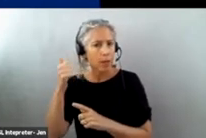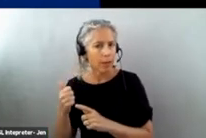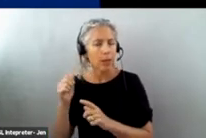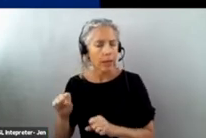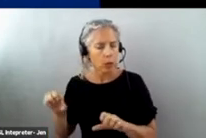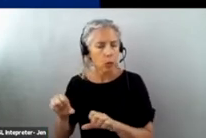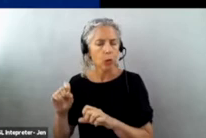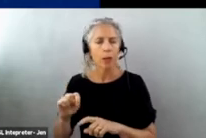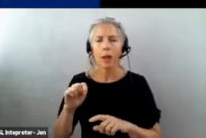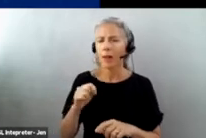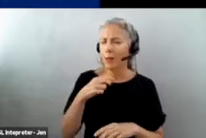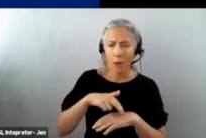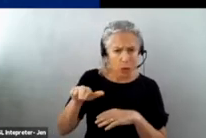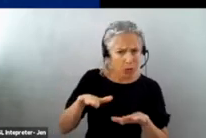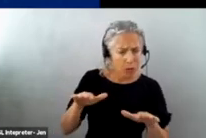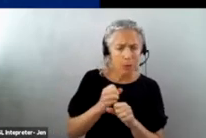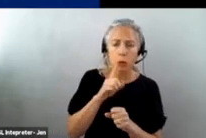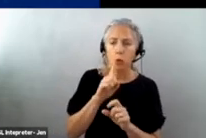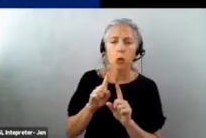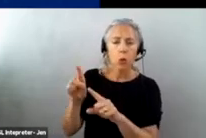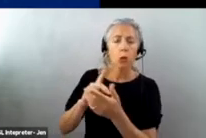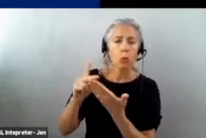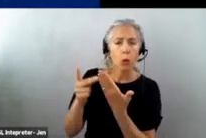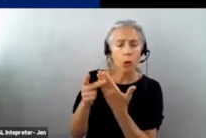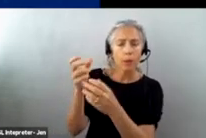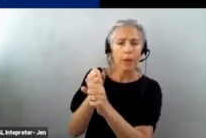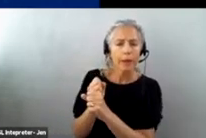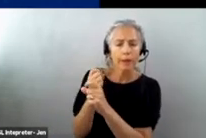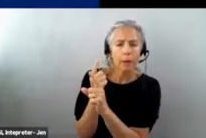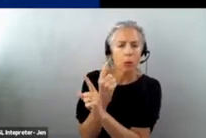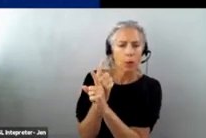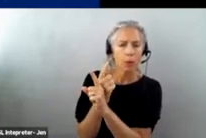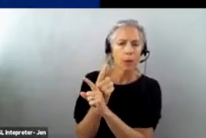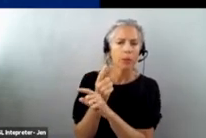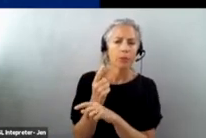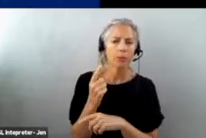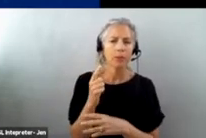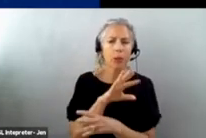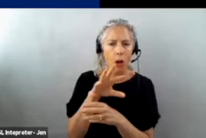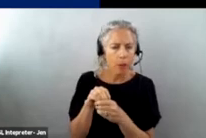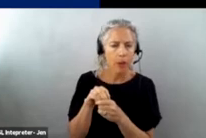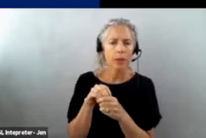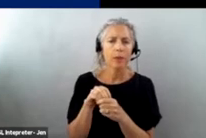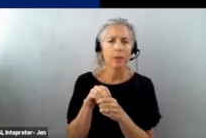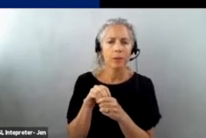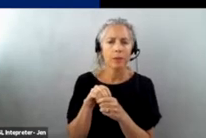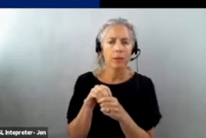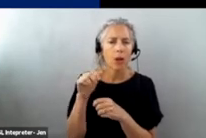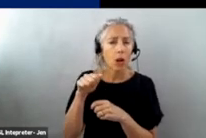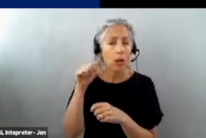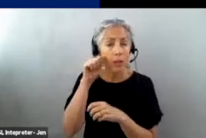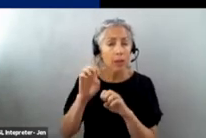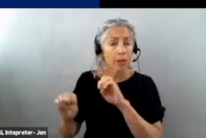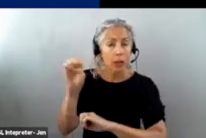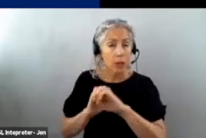and refer these children, make sure they go to a program that they could get the proper comprehensive, you know, audiological